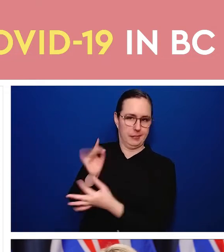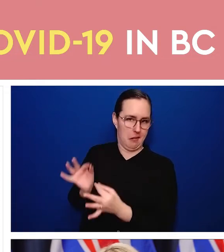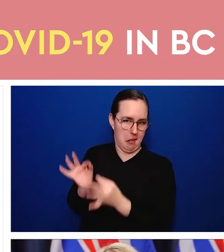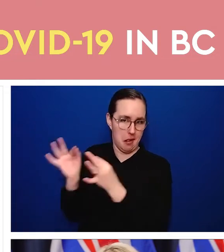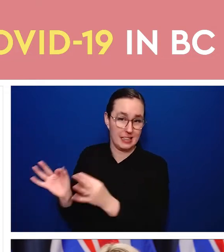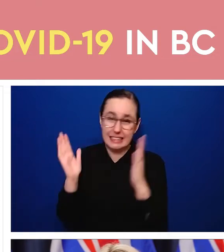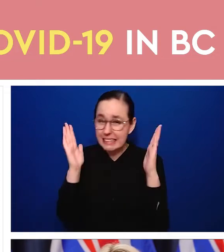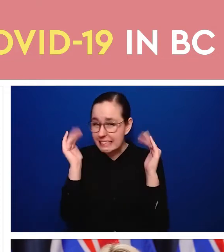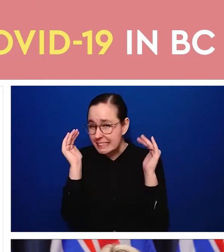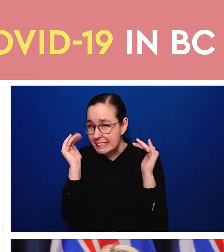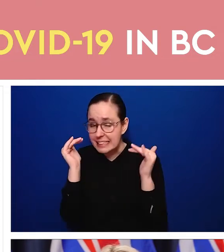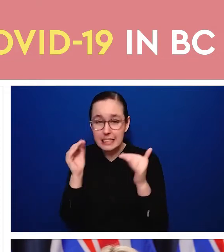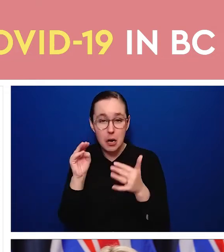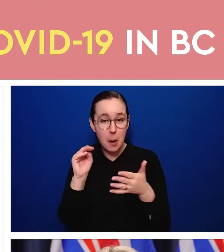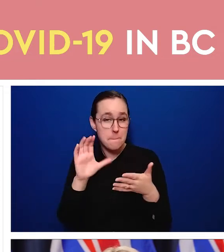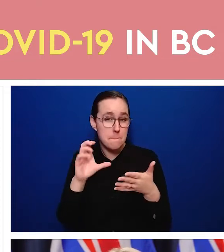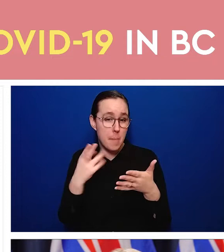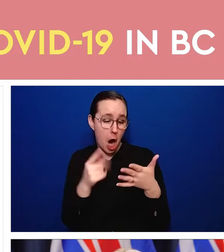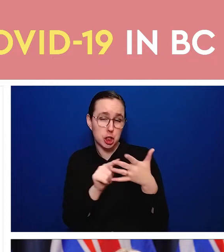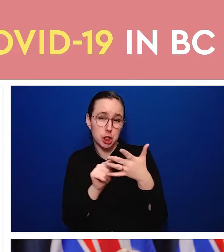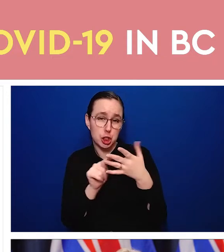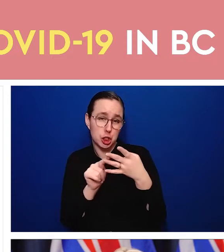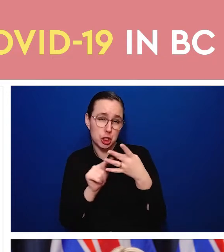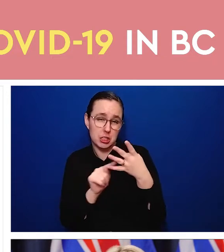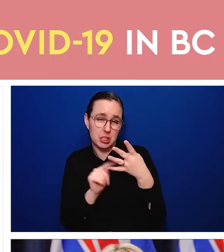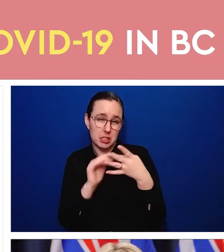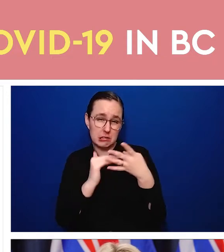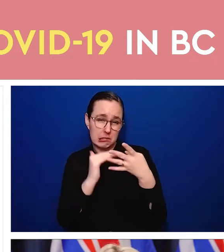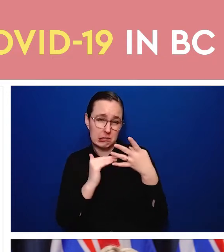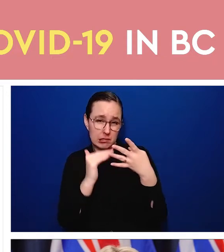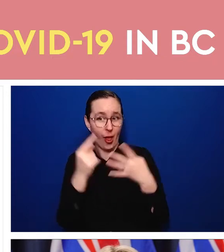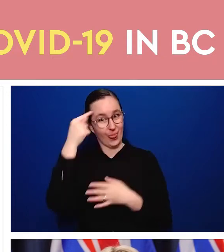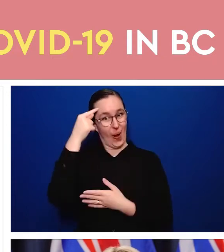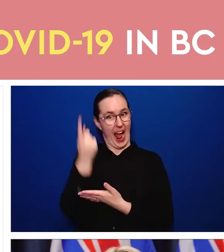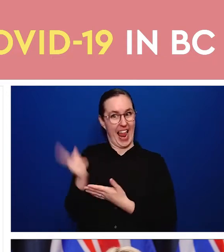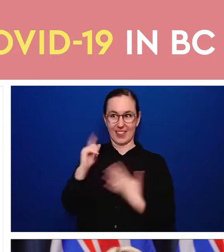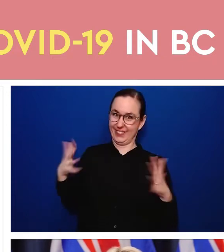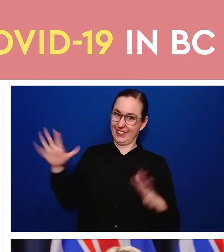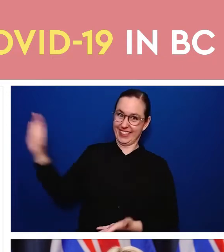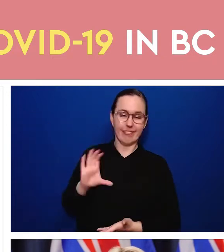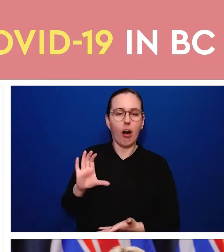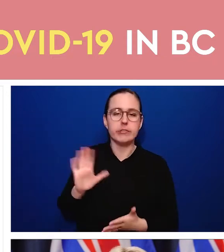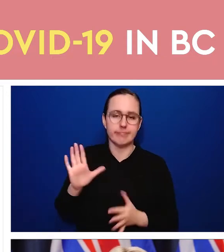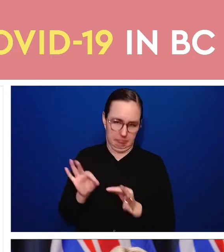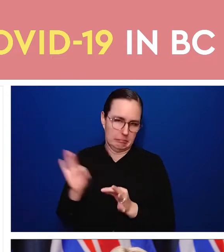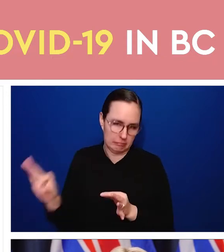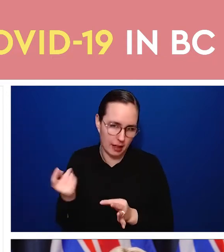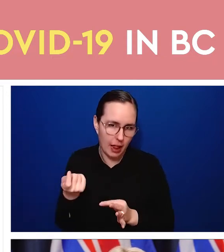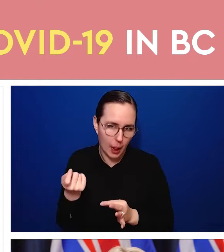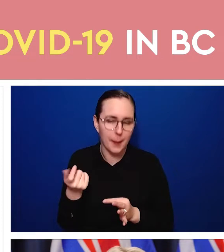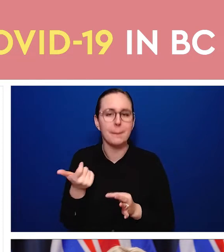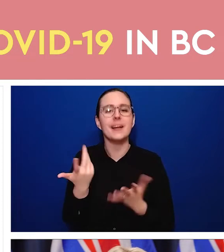think that's a very important consideration, both for those people who already have been affected by orders in